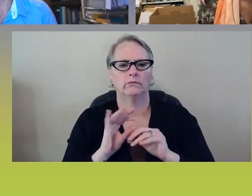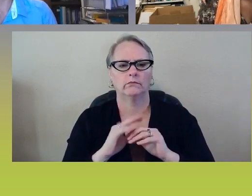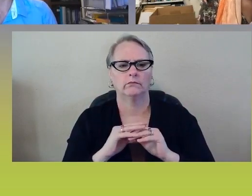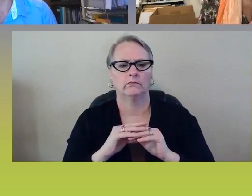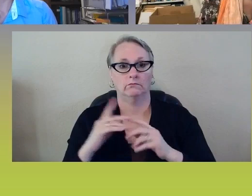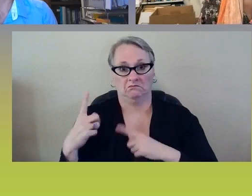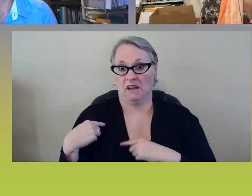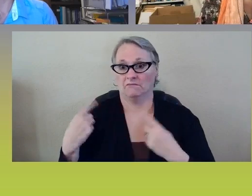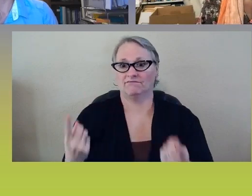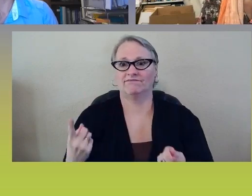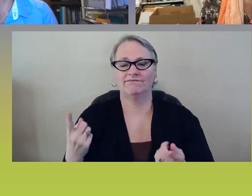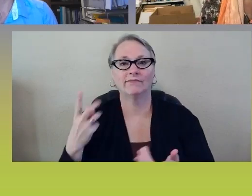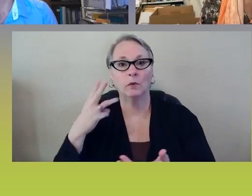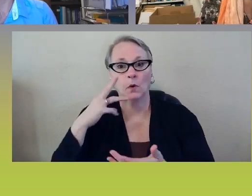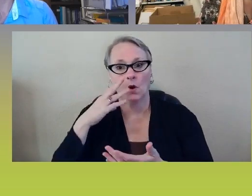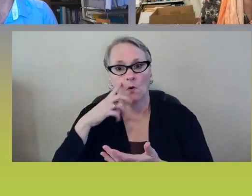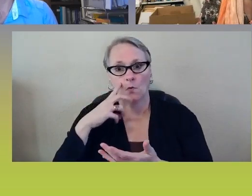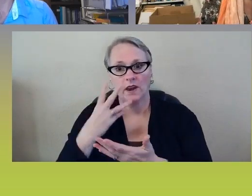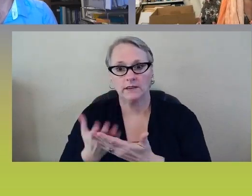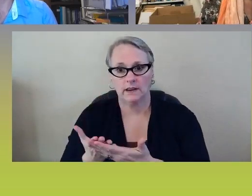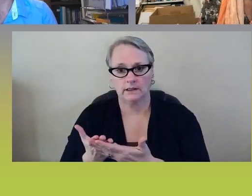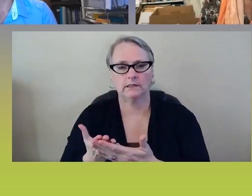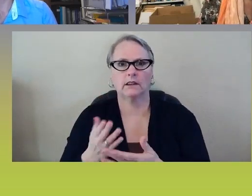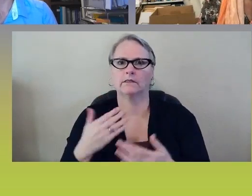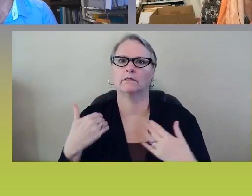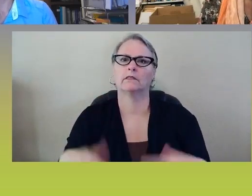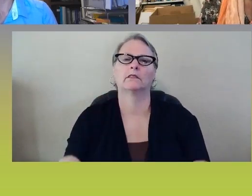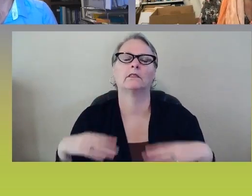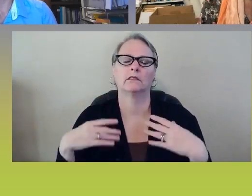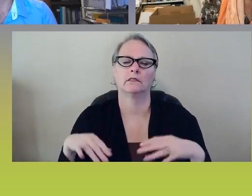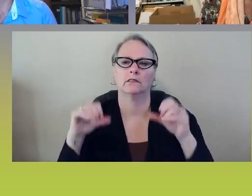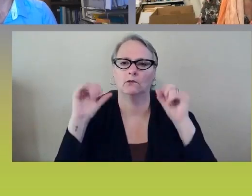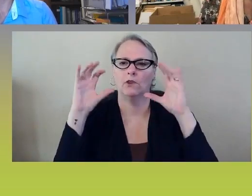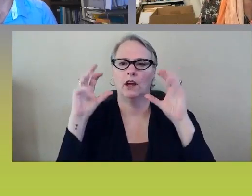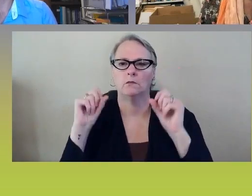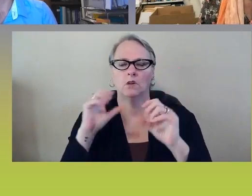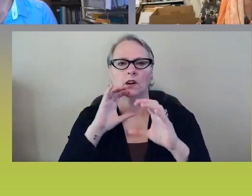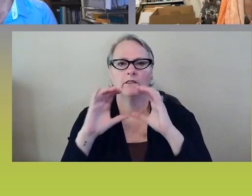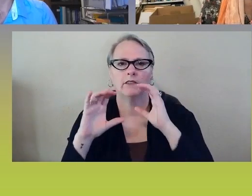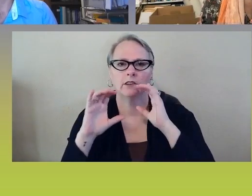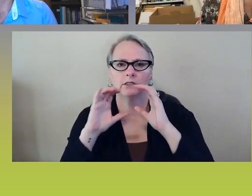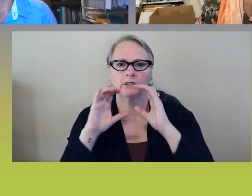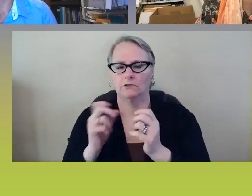witness of incredible conversations between children.